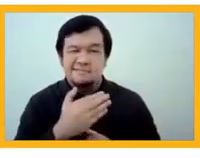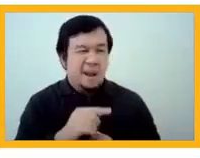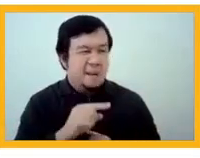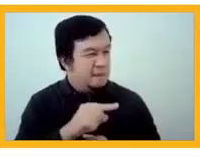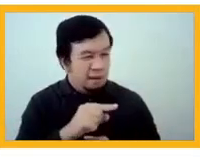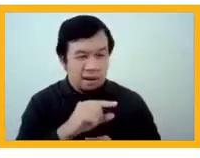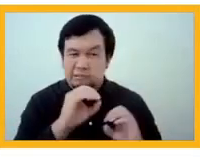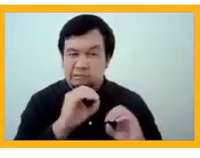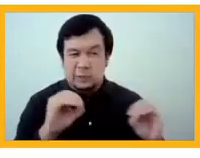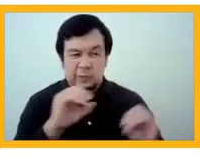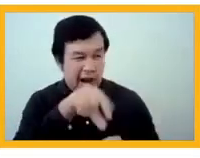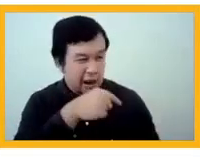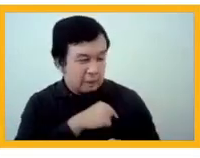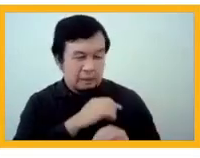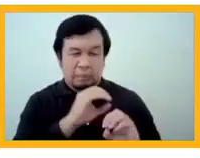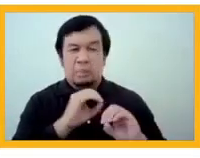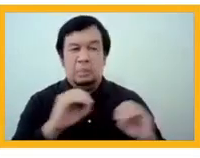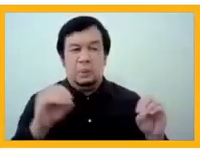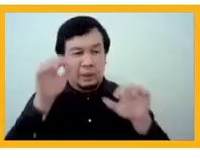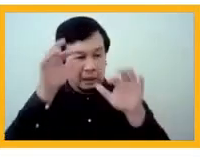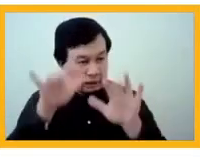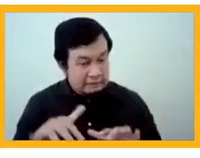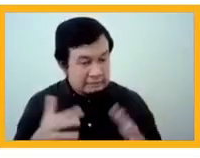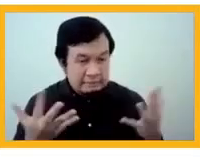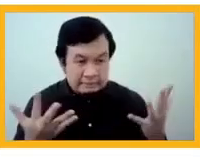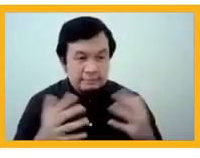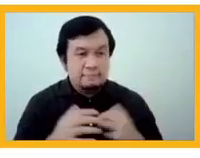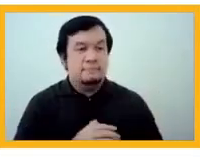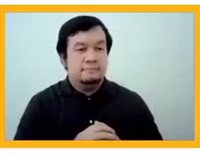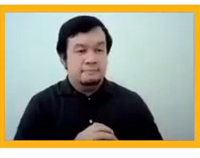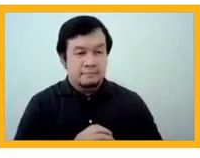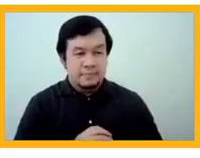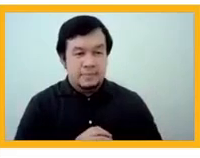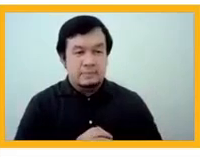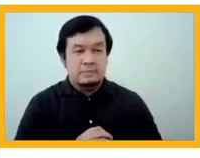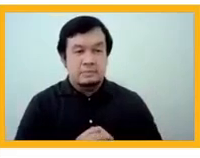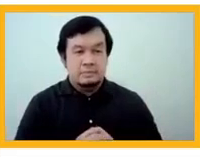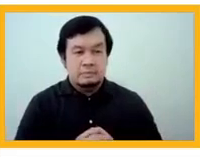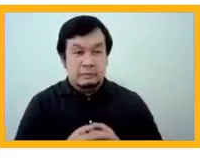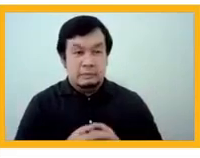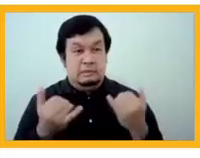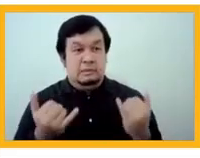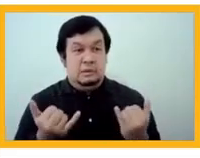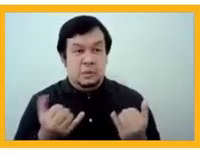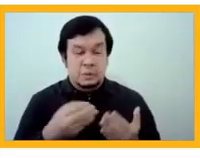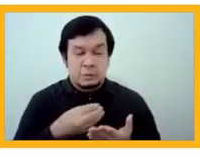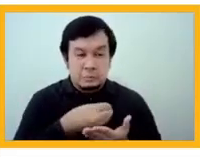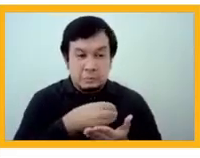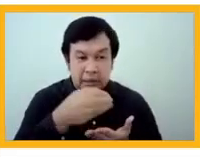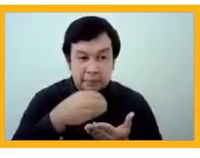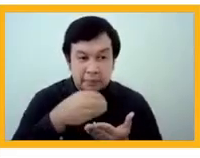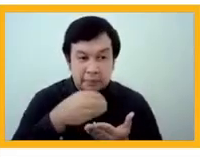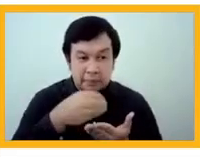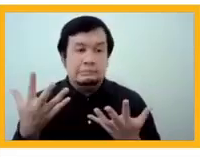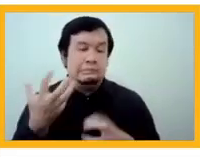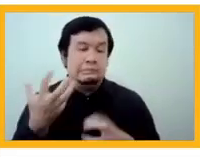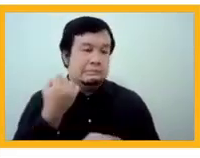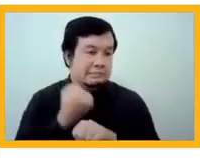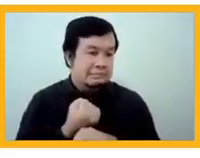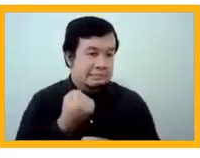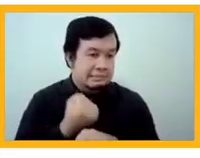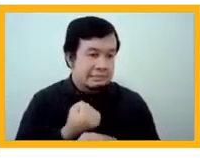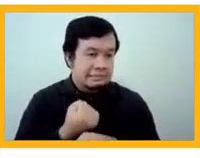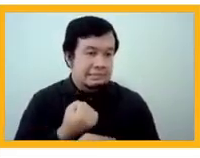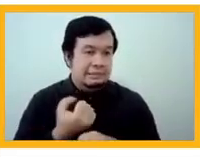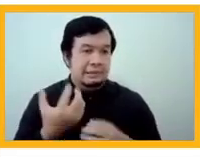huge challenge, right? So it's easy to procure hardware because the specs are standardized, but it's really hard to know when you have 50 different software vendors